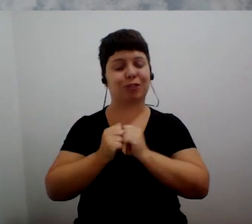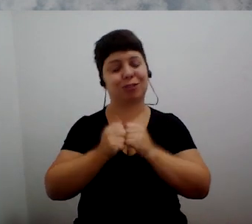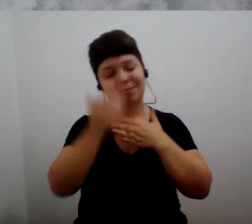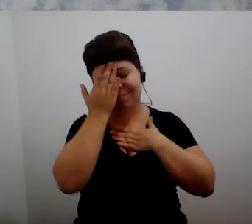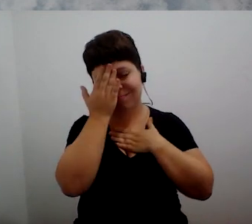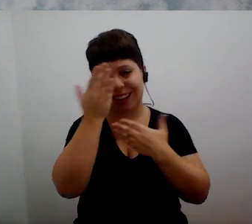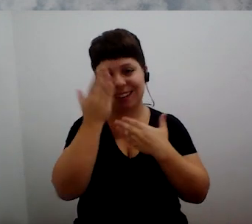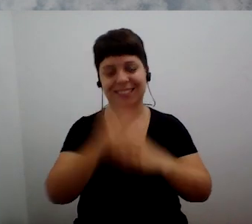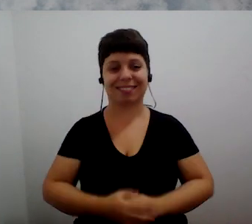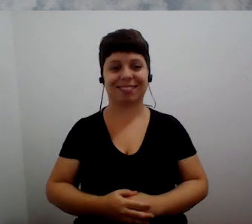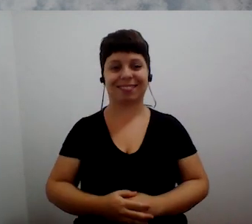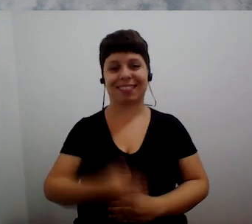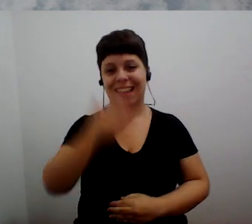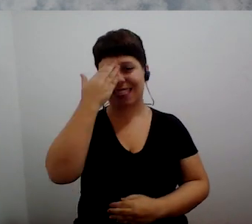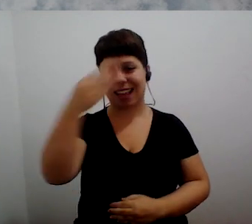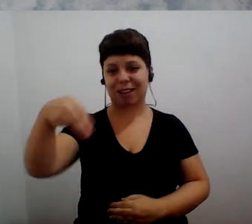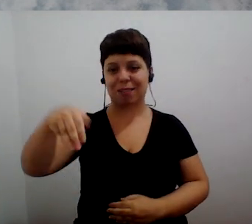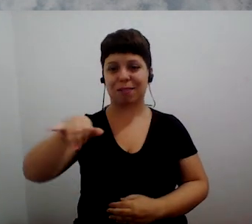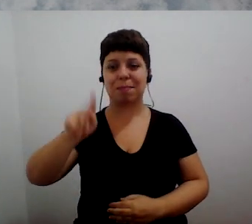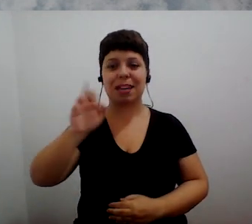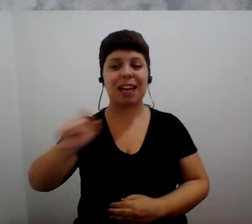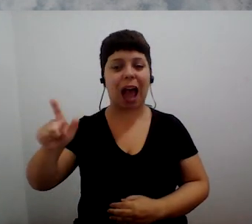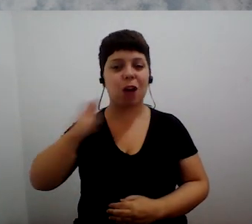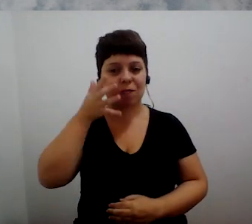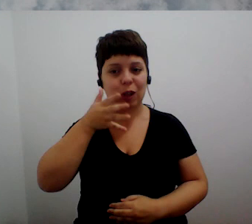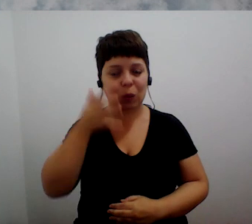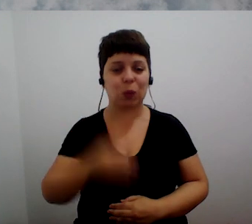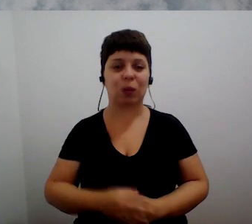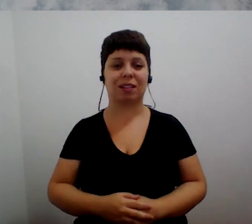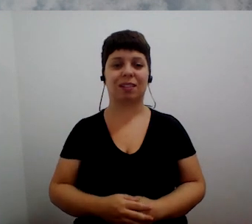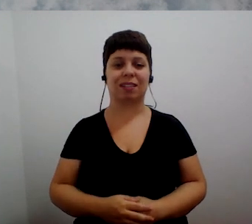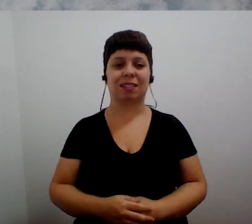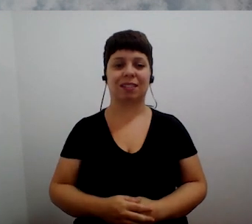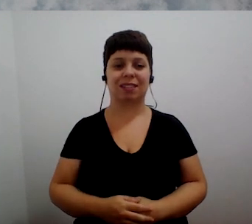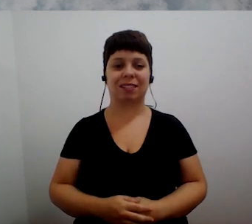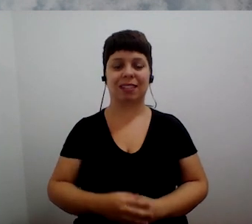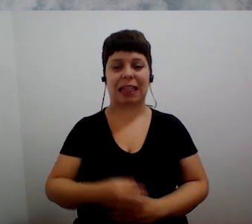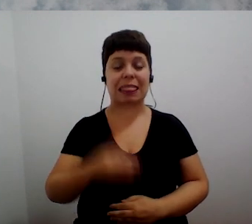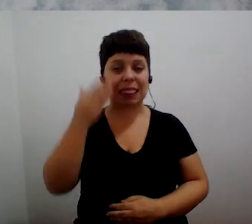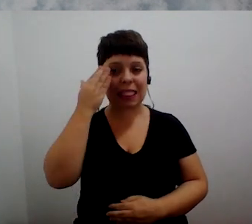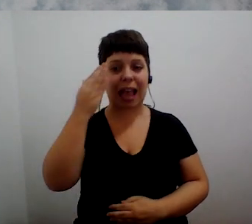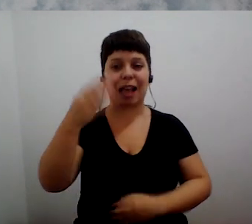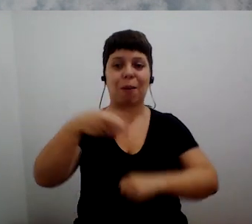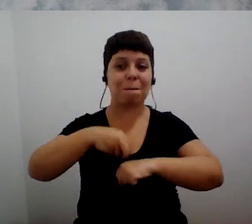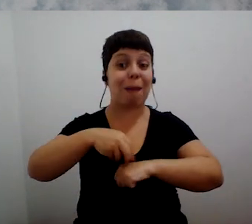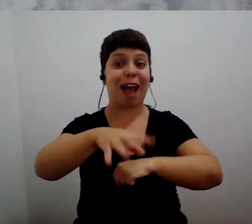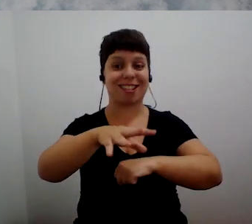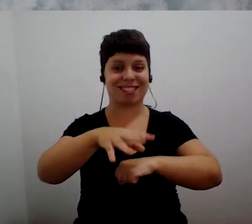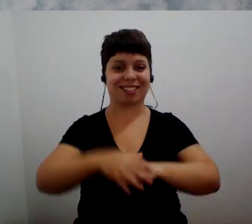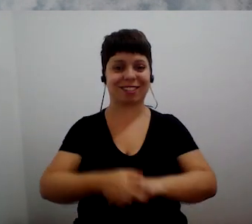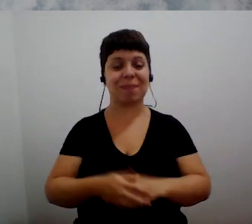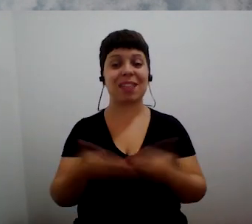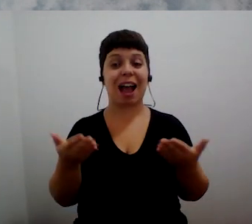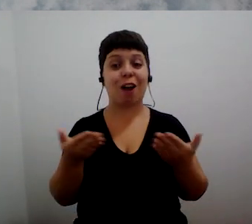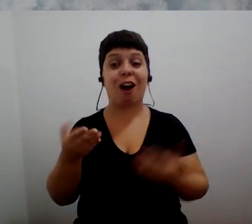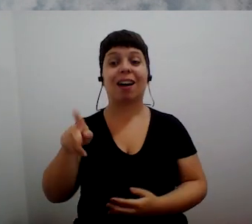the words. Thank you for the your statement, your message of inspiration. I'd like to ask Karin to give your